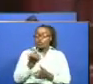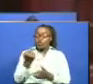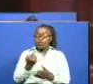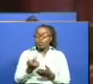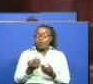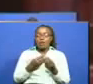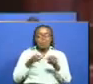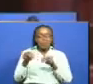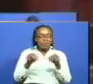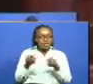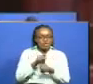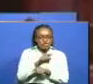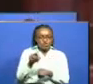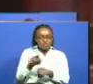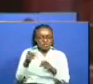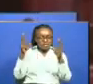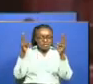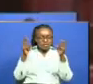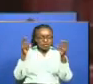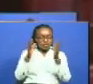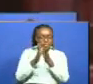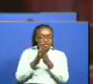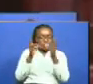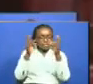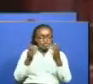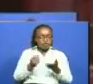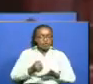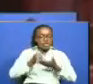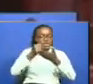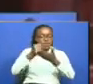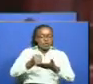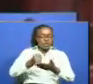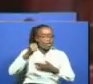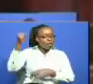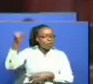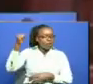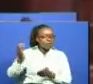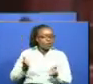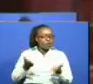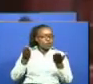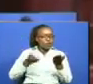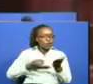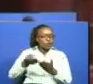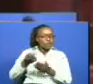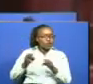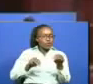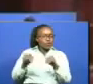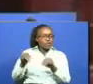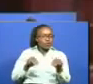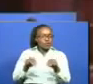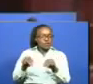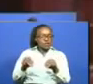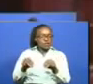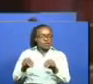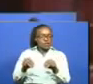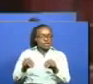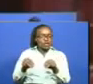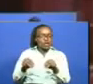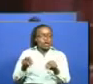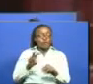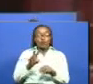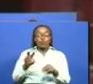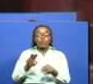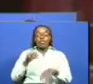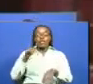those issues, even the issues of helping parties promote financial management in terms of looking at